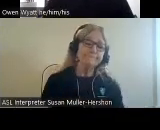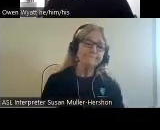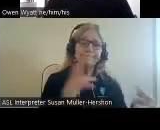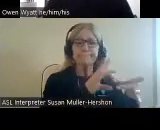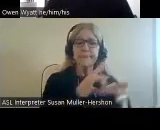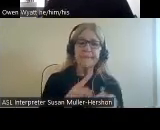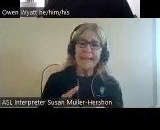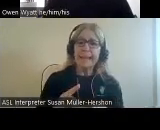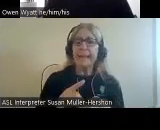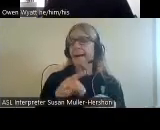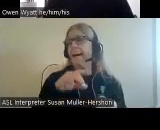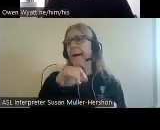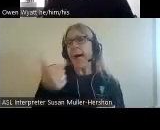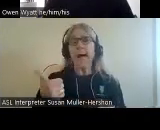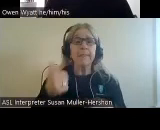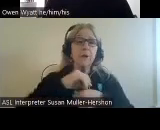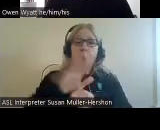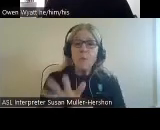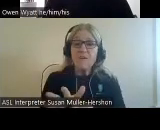our pandemic.